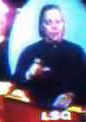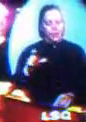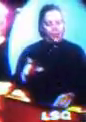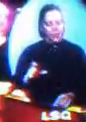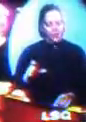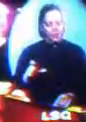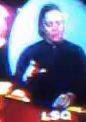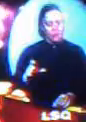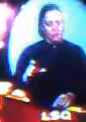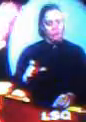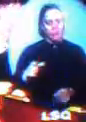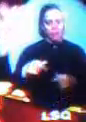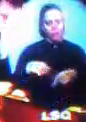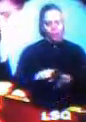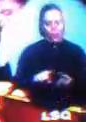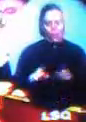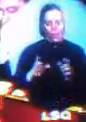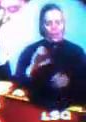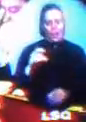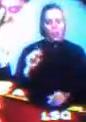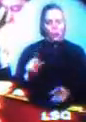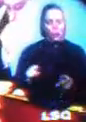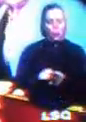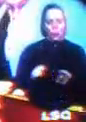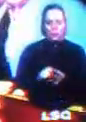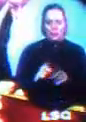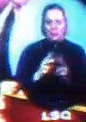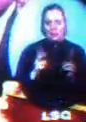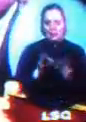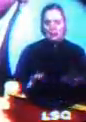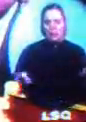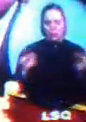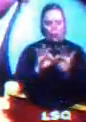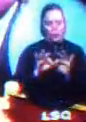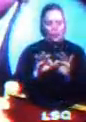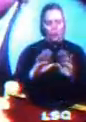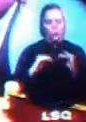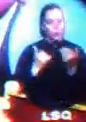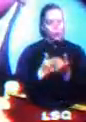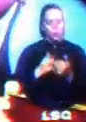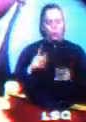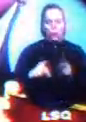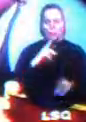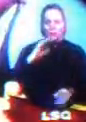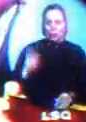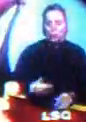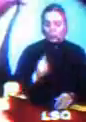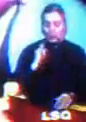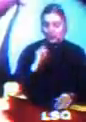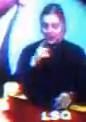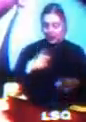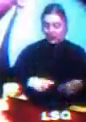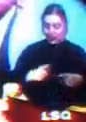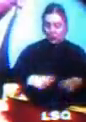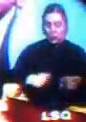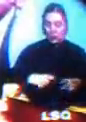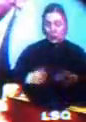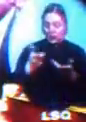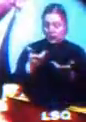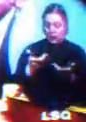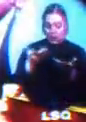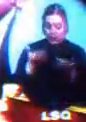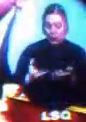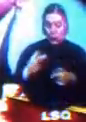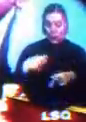Minister of the Environment of Quebec will go to Cancun as well, and that's very appropriate. They're all